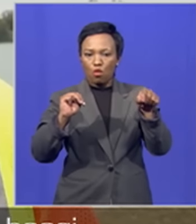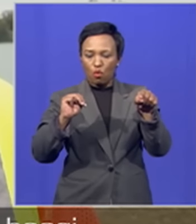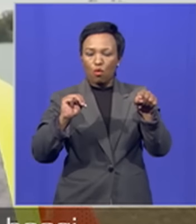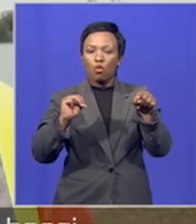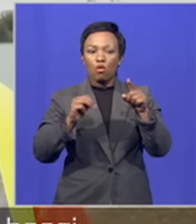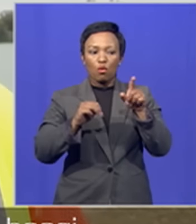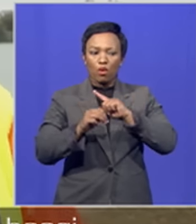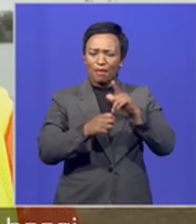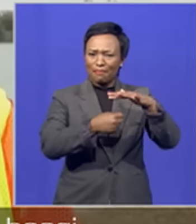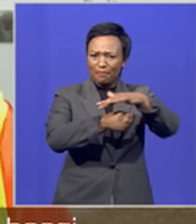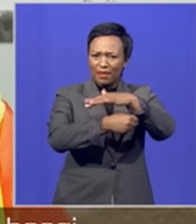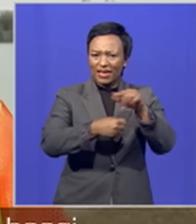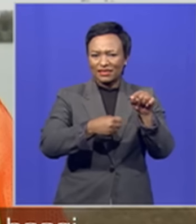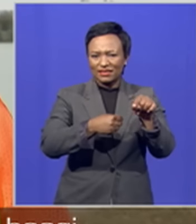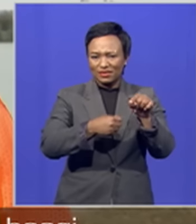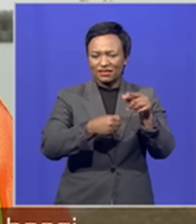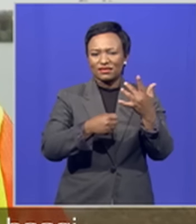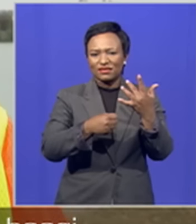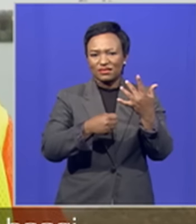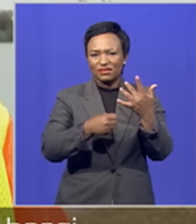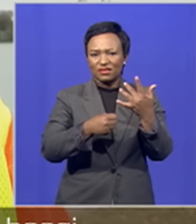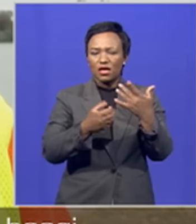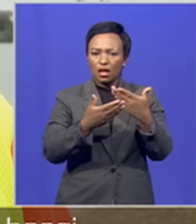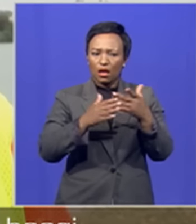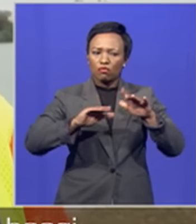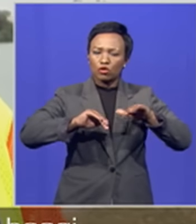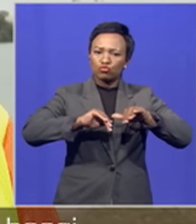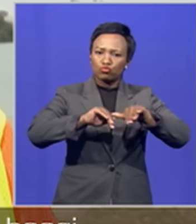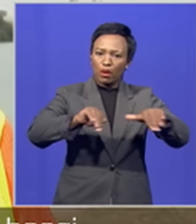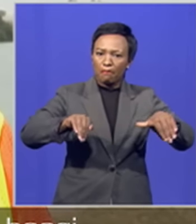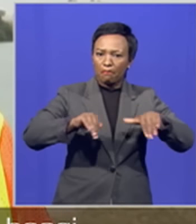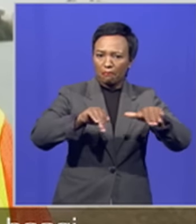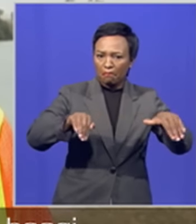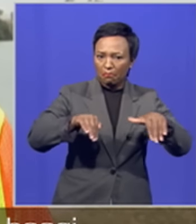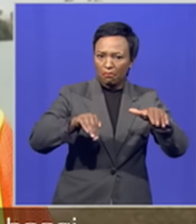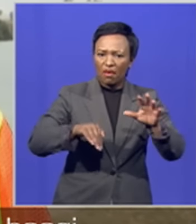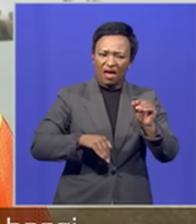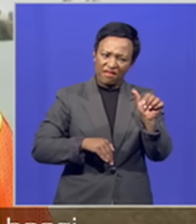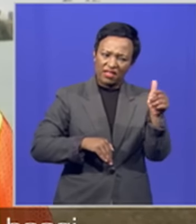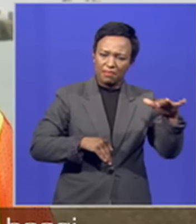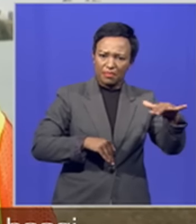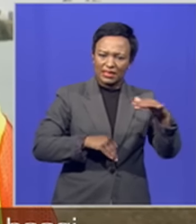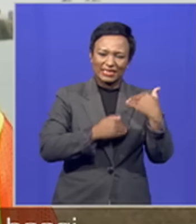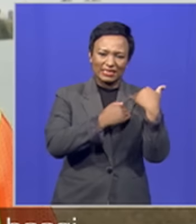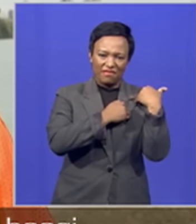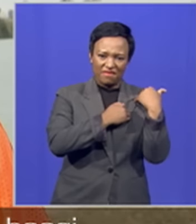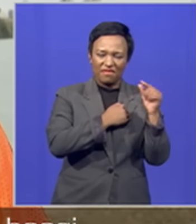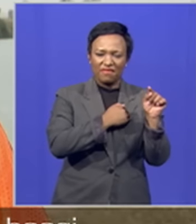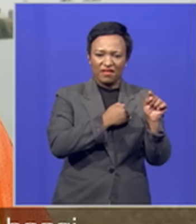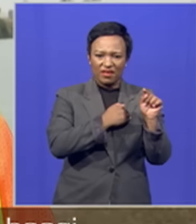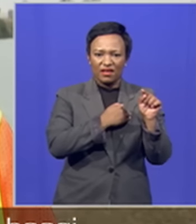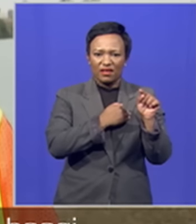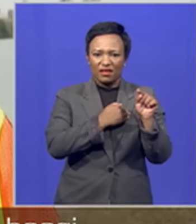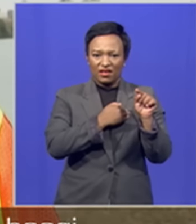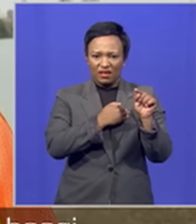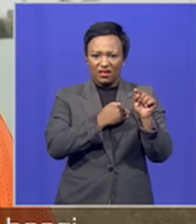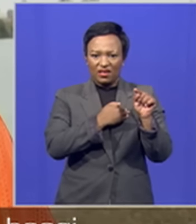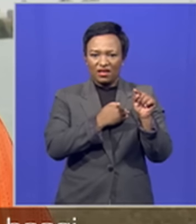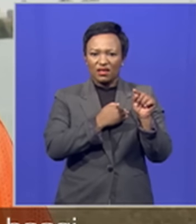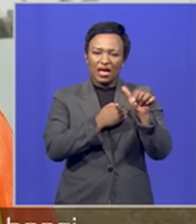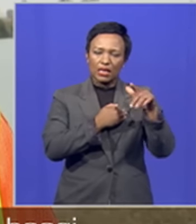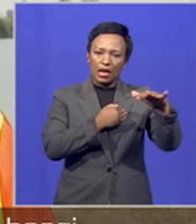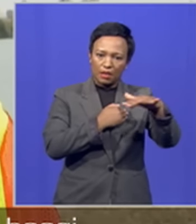sa mo batho ba ka tolang teng e leng baka se sireletsehileng hore sebaka seo le bakeng tse